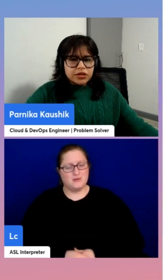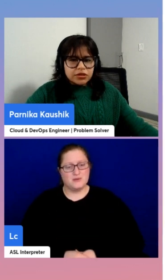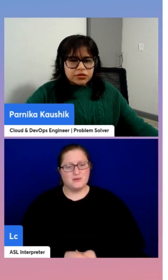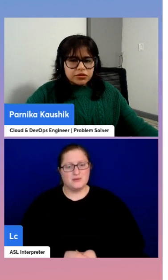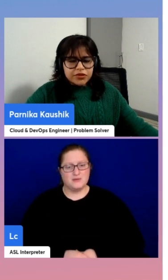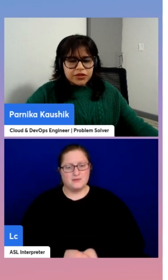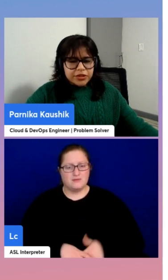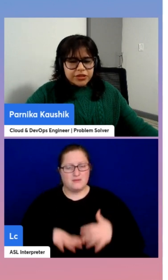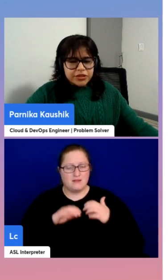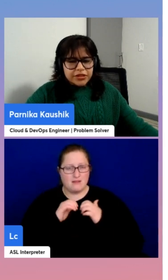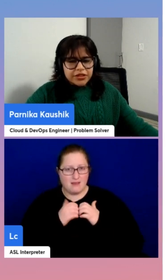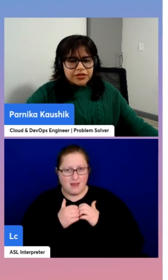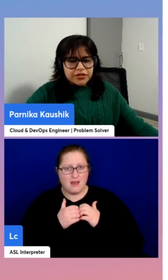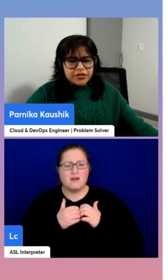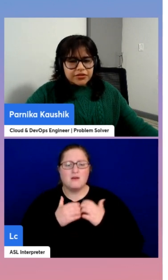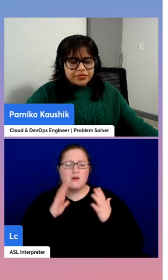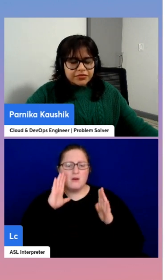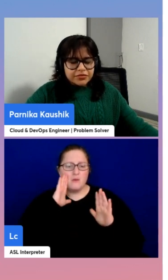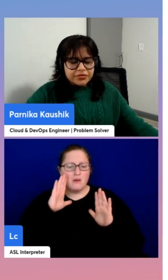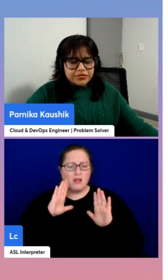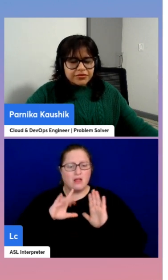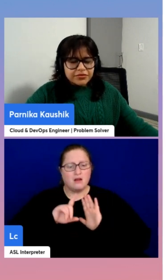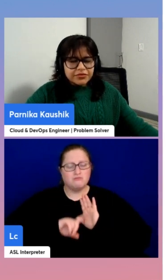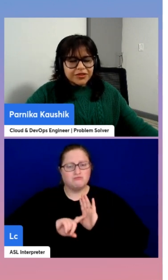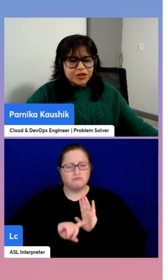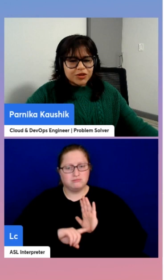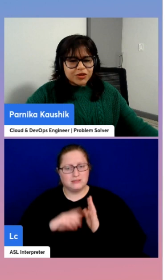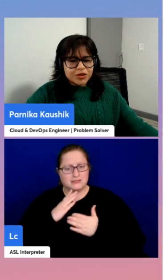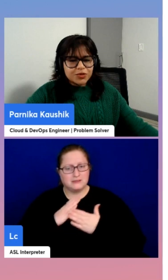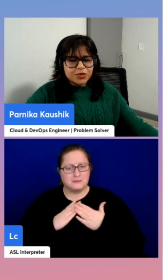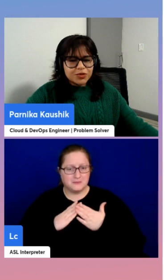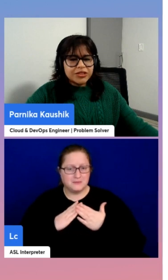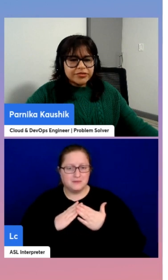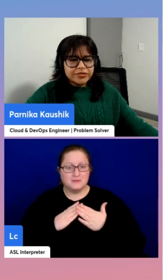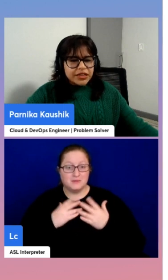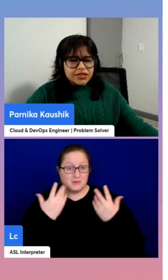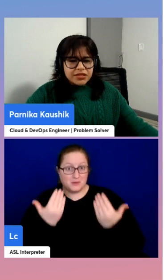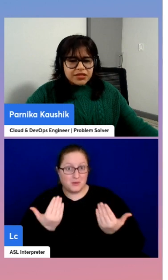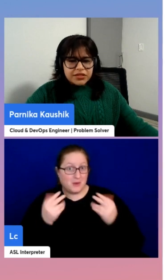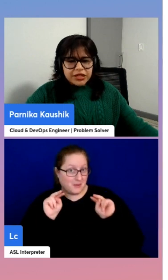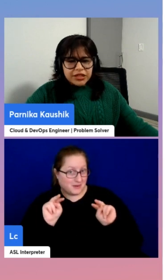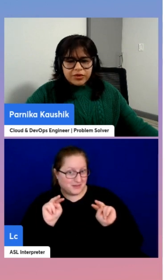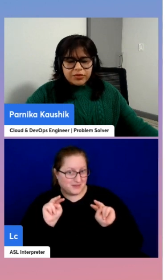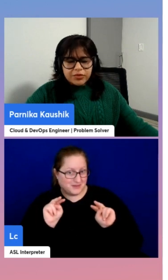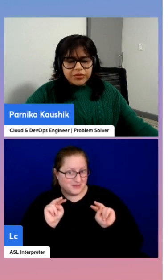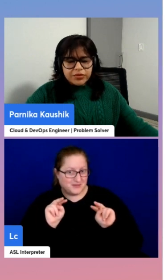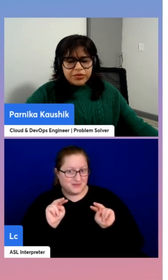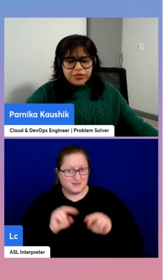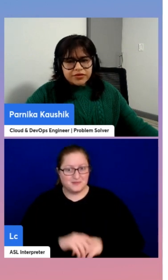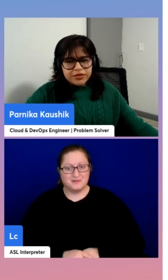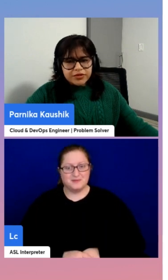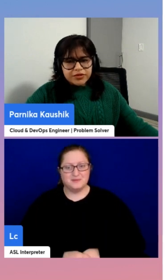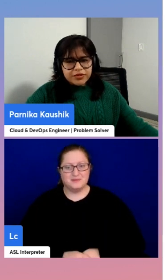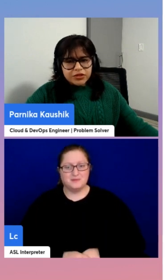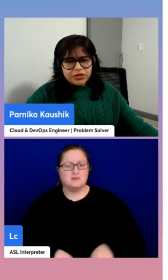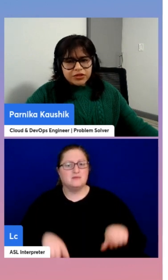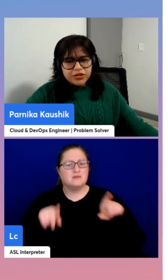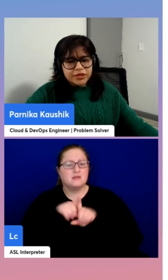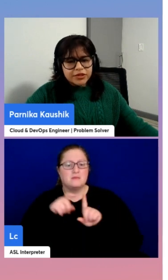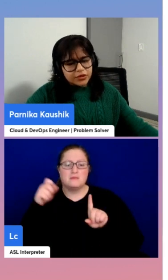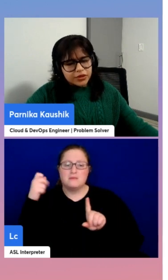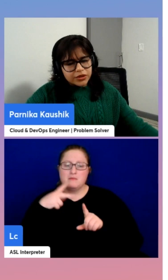going to delve into a little bit. Yeah, let's just wait and watch. Same thing. We're back to our Visual Studio